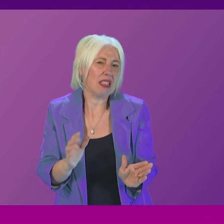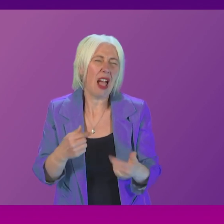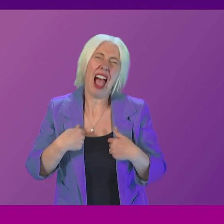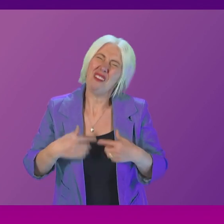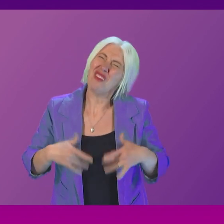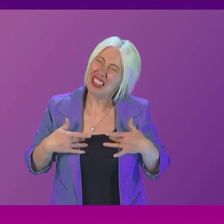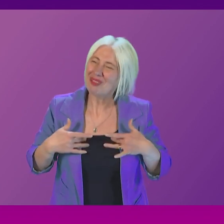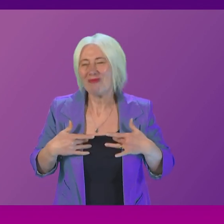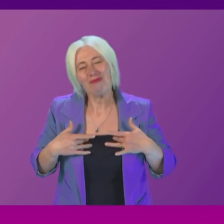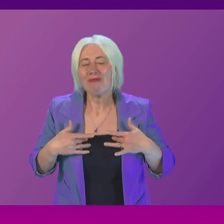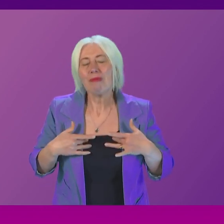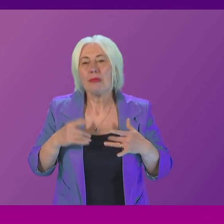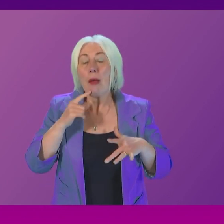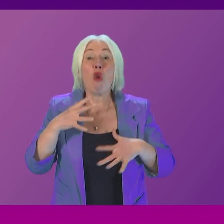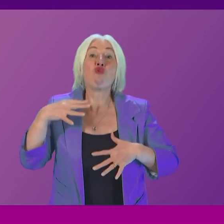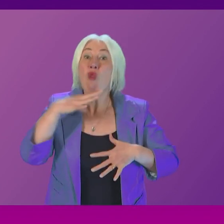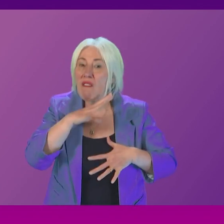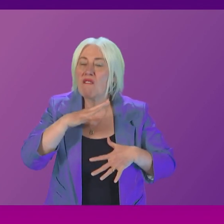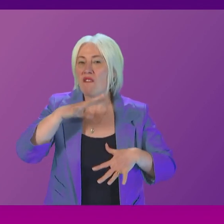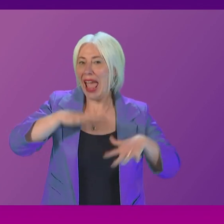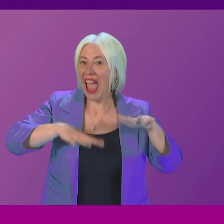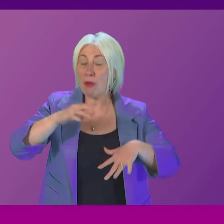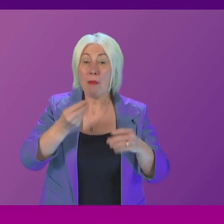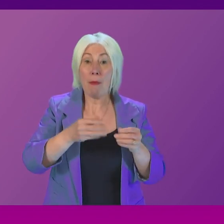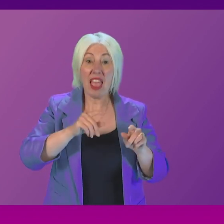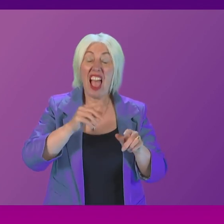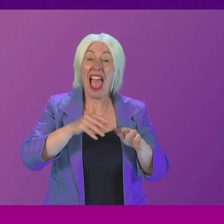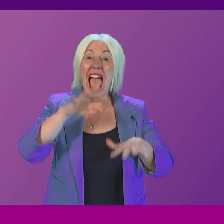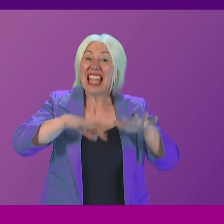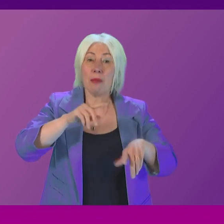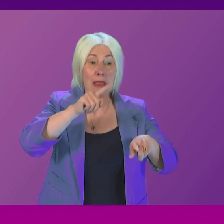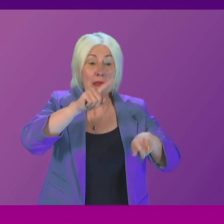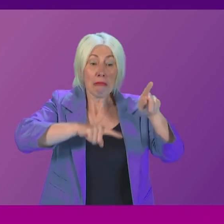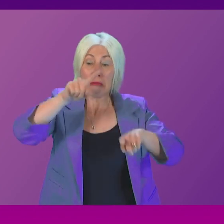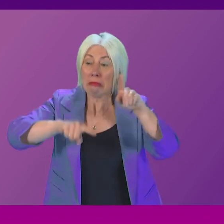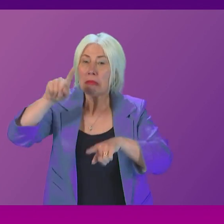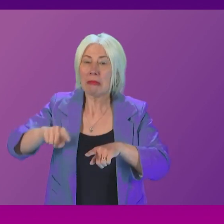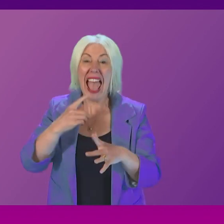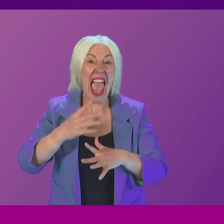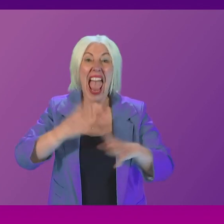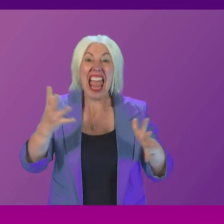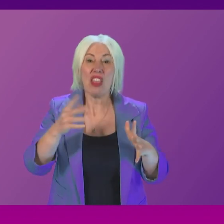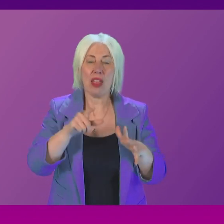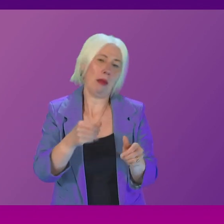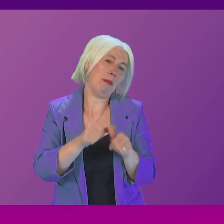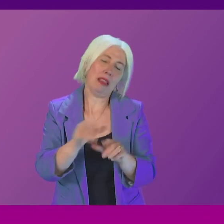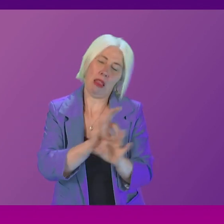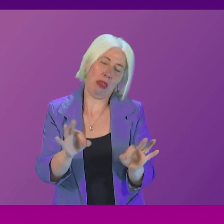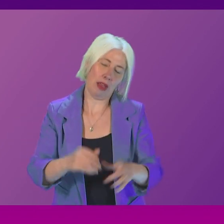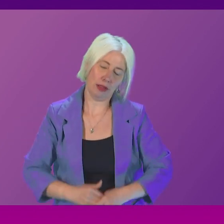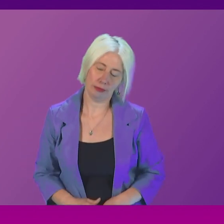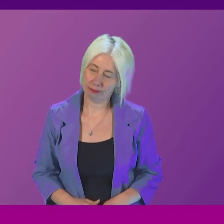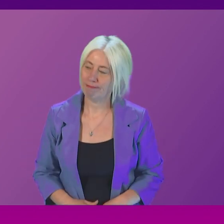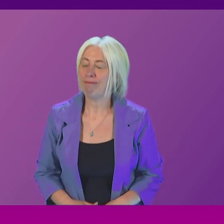would be that, you know, even a rough estimate, even if it's a range of estimates, just anything in that space is better than nothing. Fair.